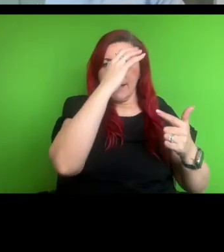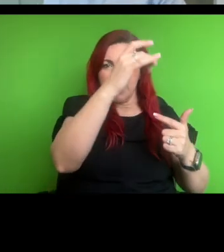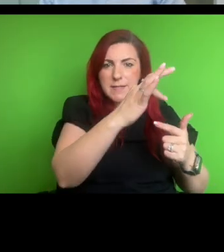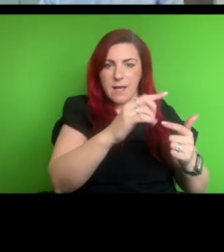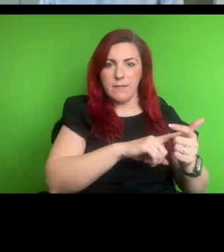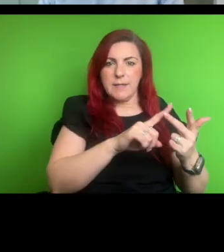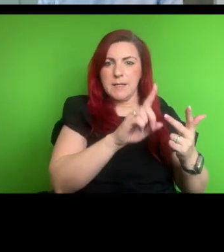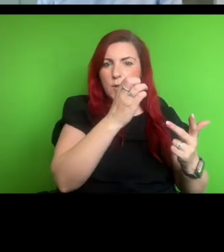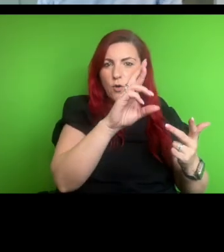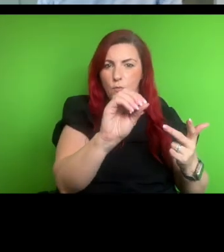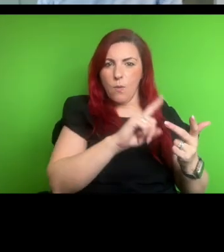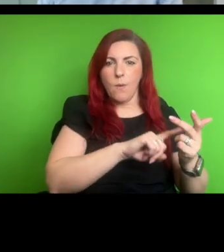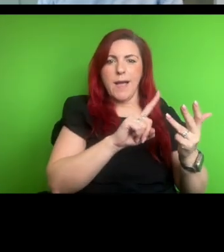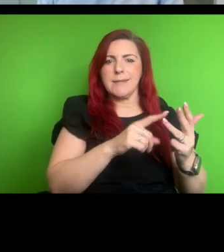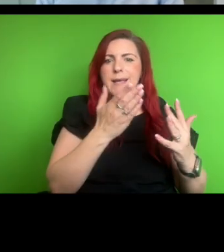professionals.